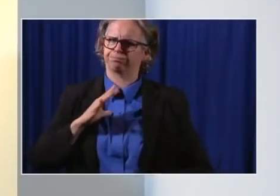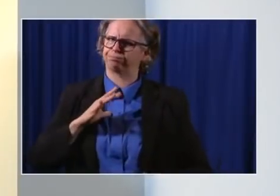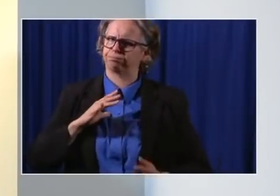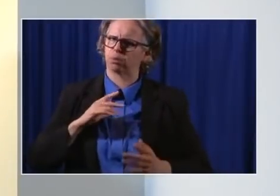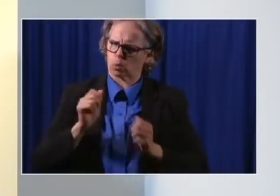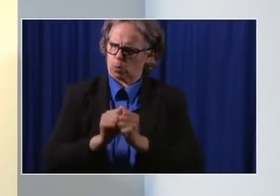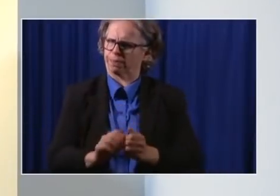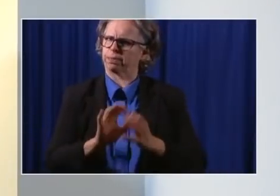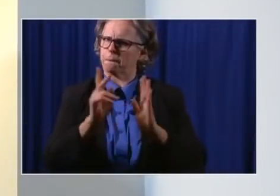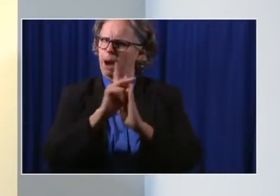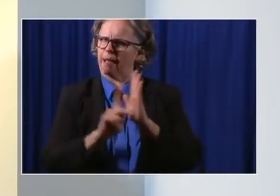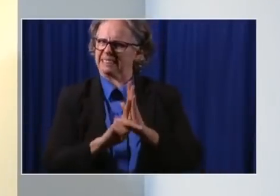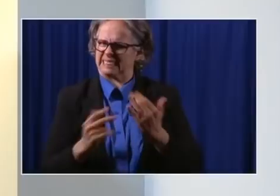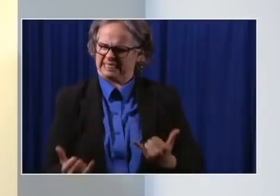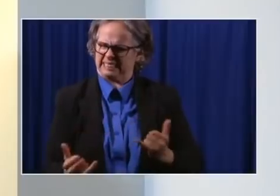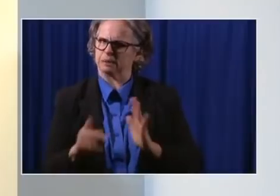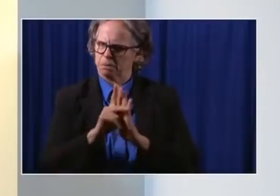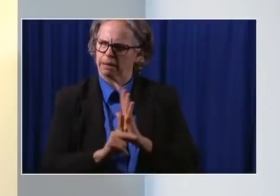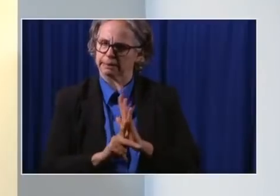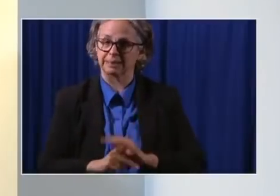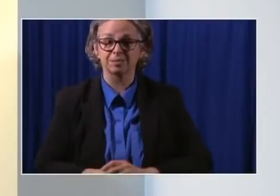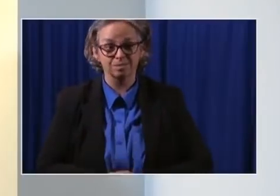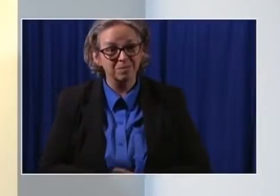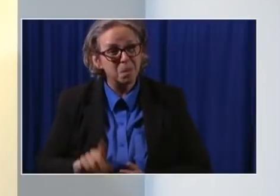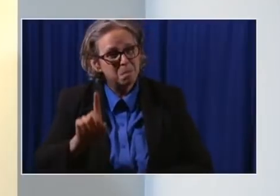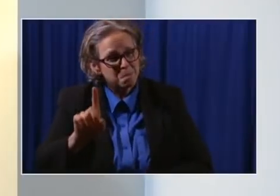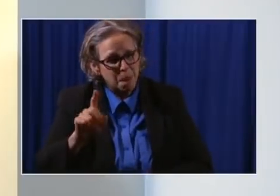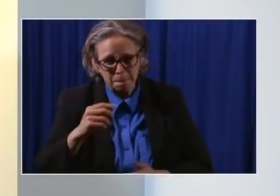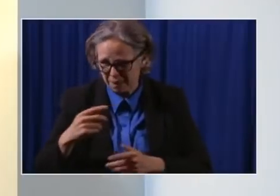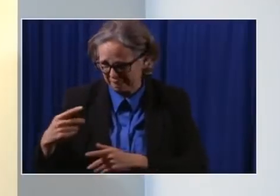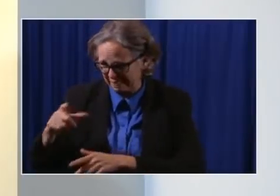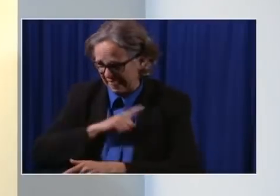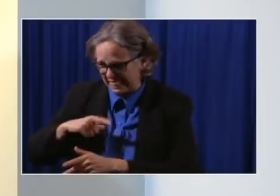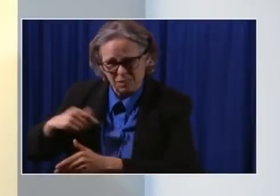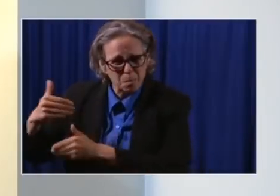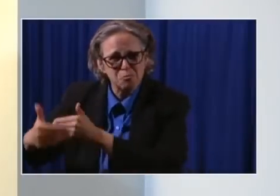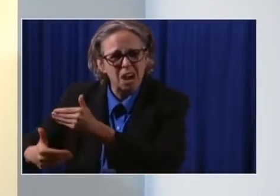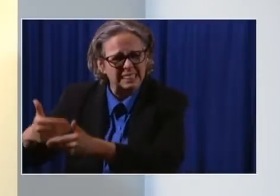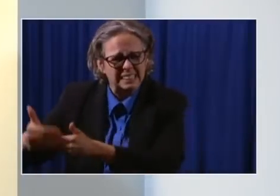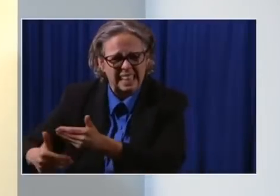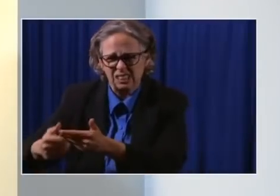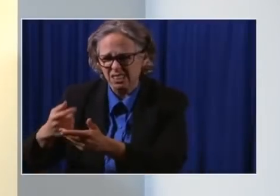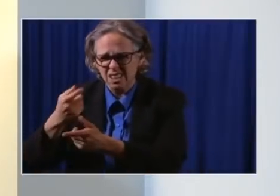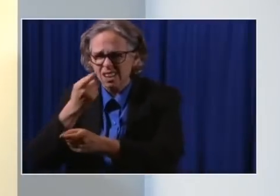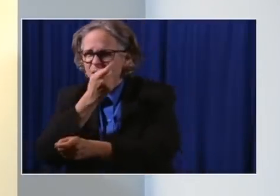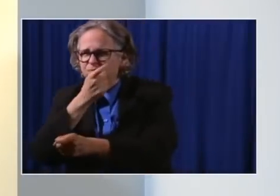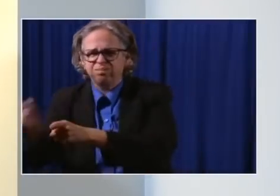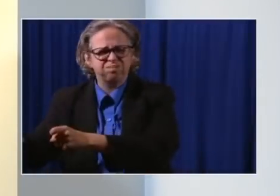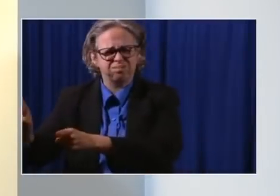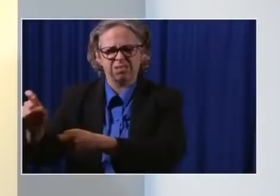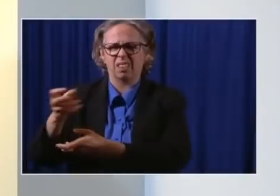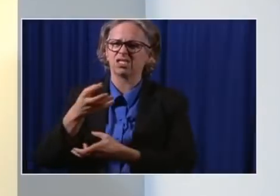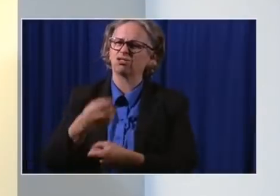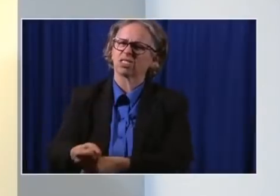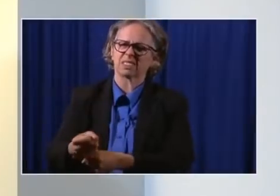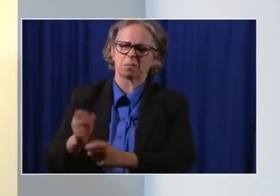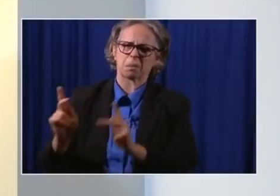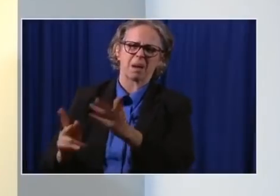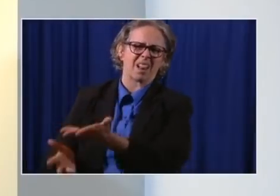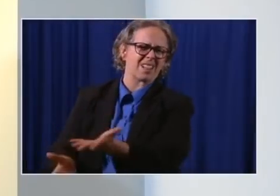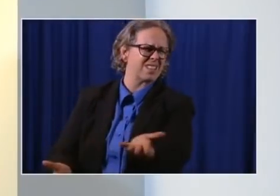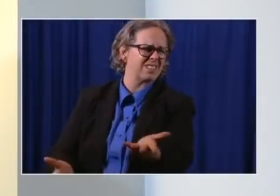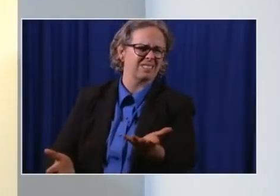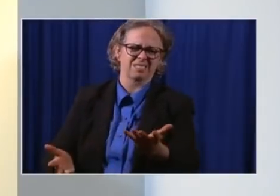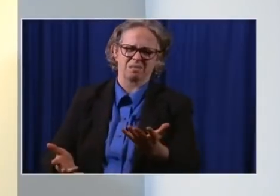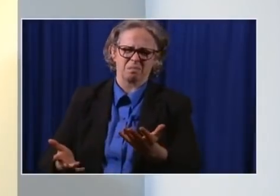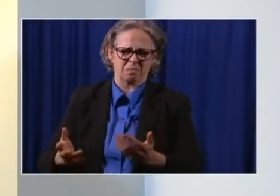in the legislation, but the process just undermines public trust, and you can't have a law on the books that was